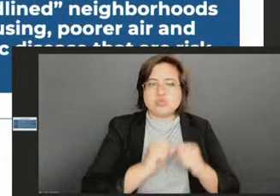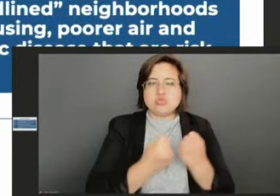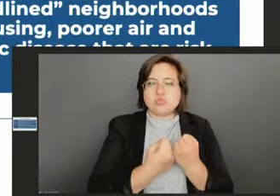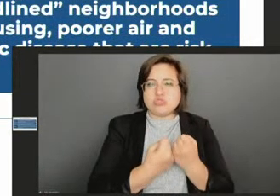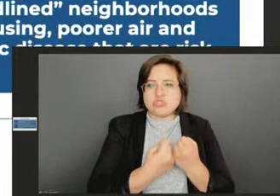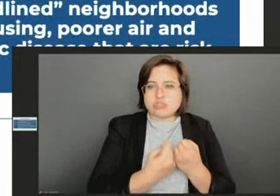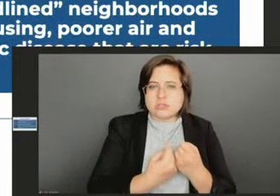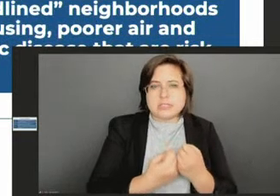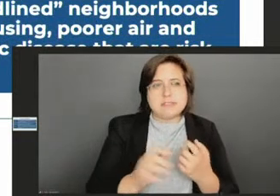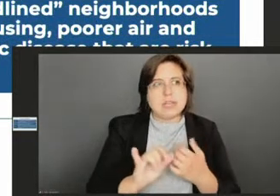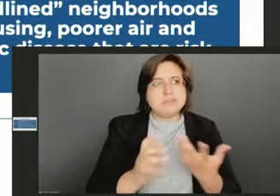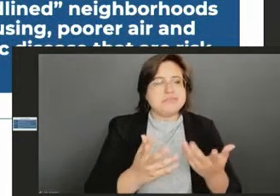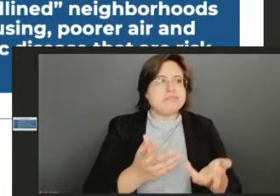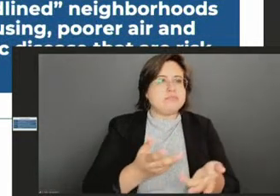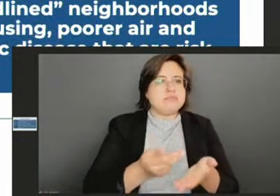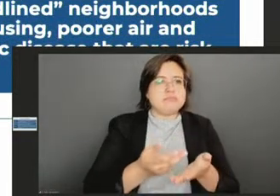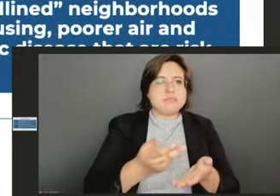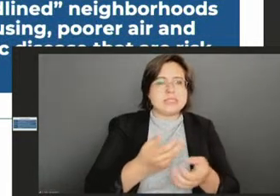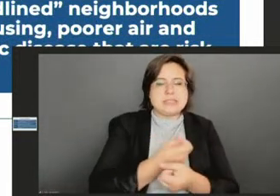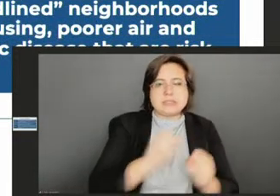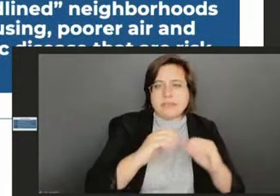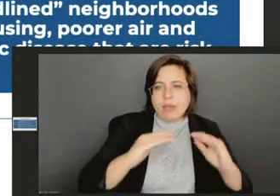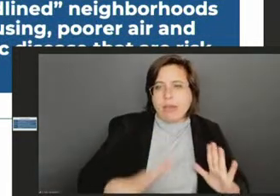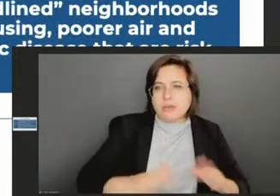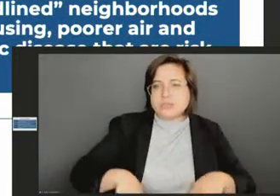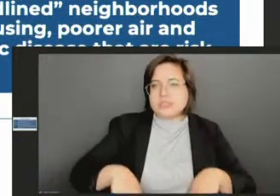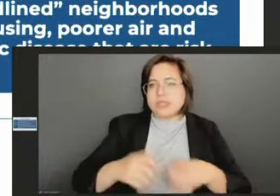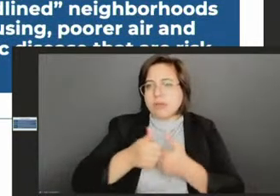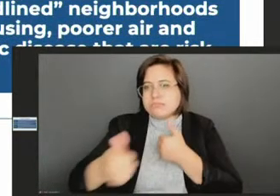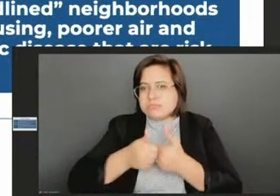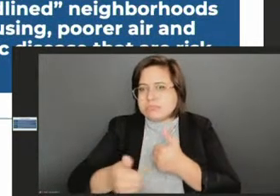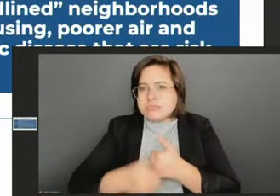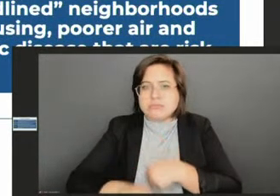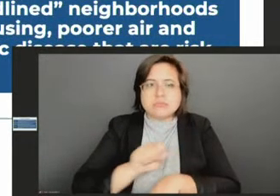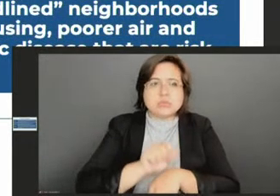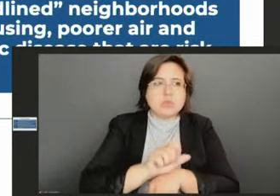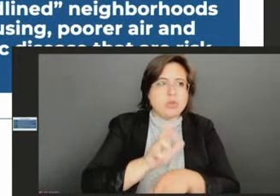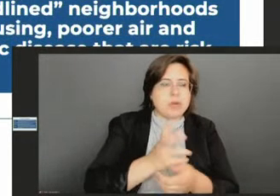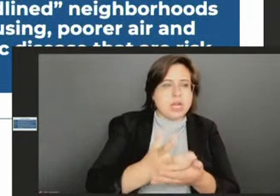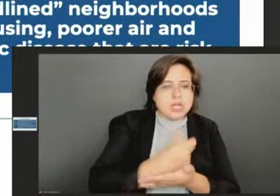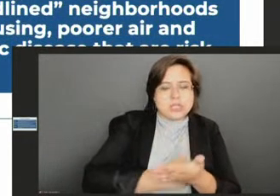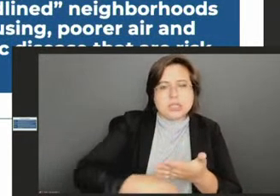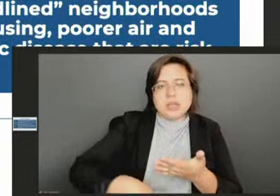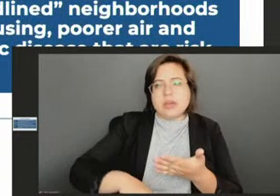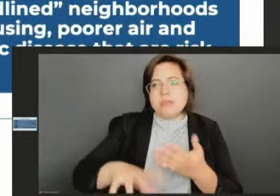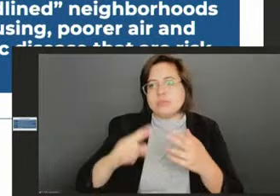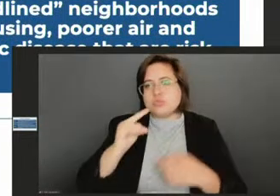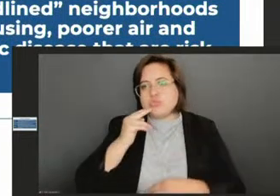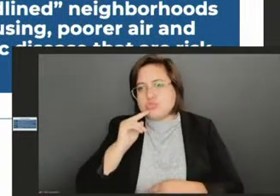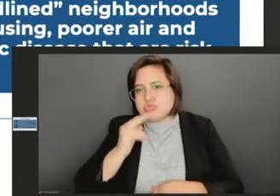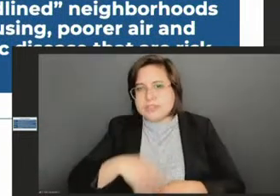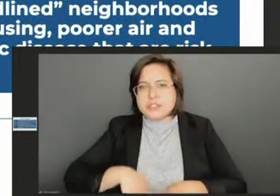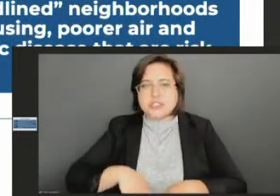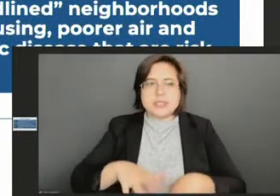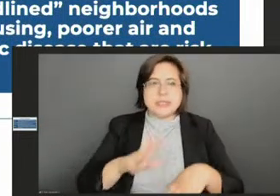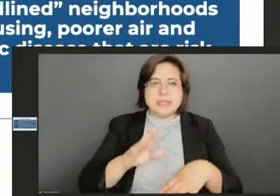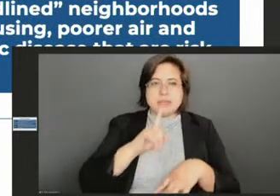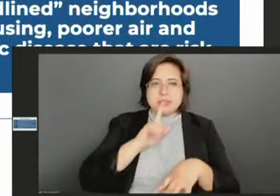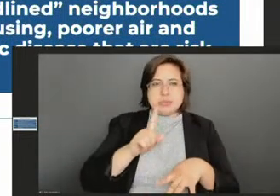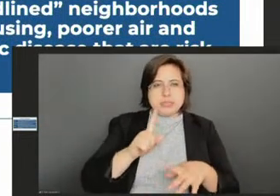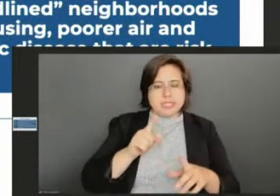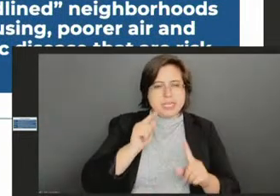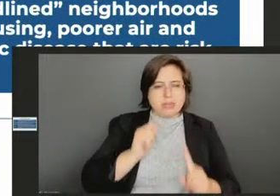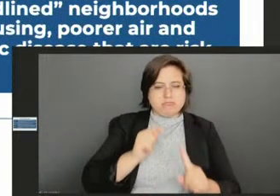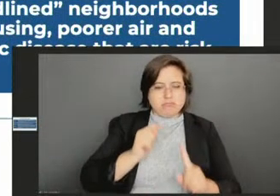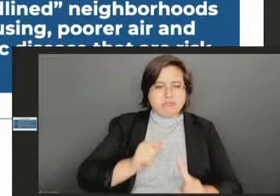housing, transportation, employment, income, nutrition, to articulate the problems we're seeing across different